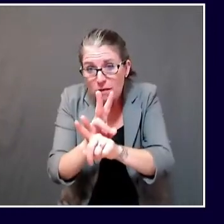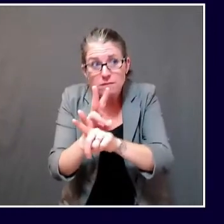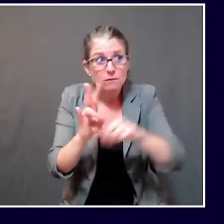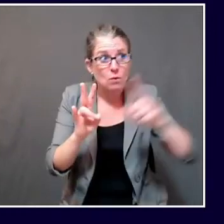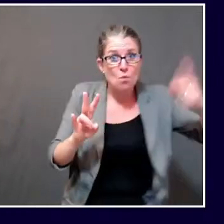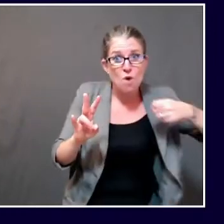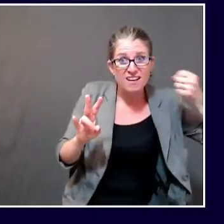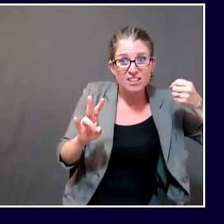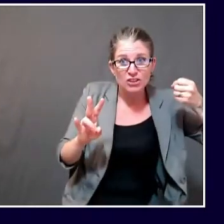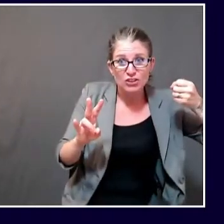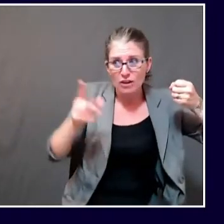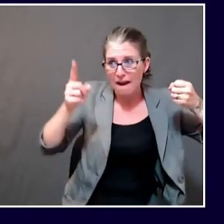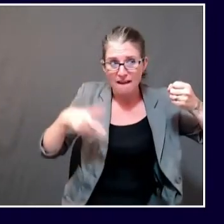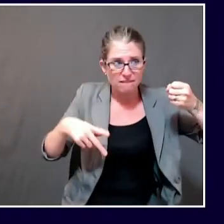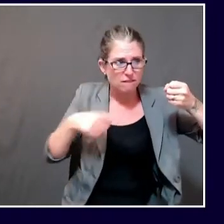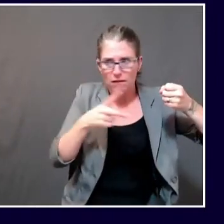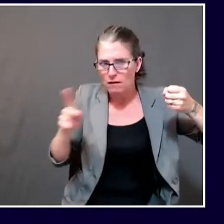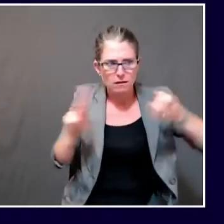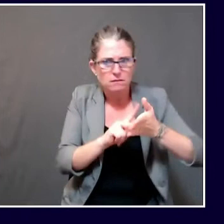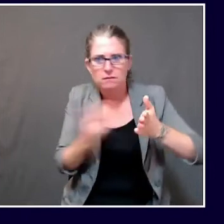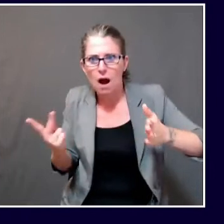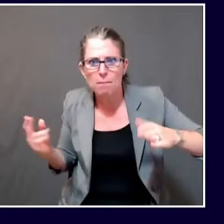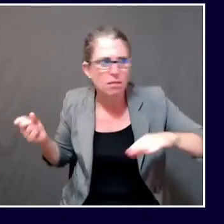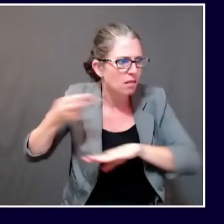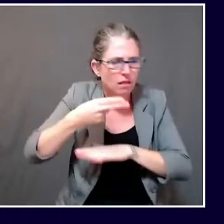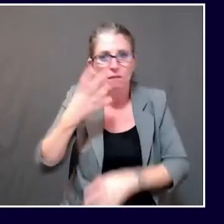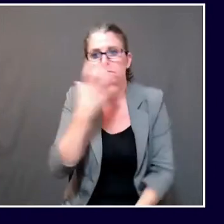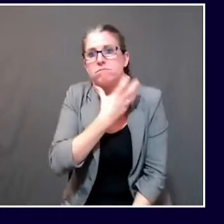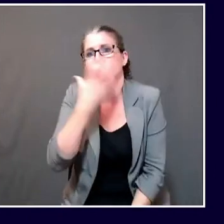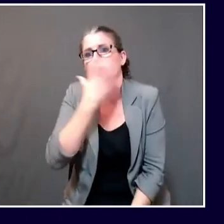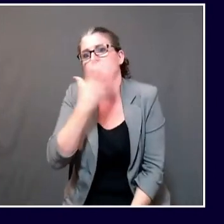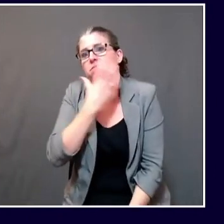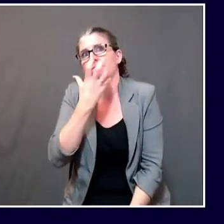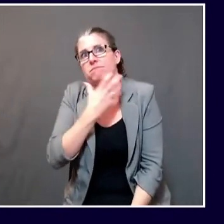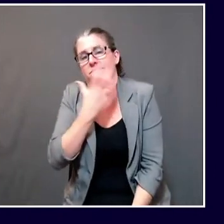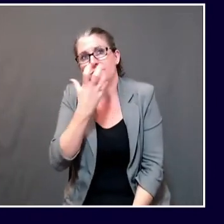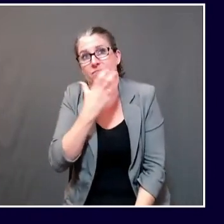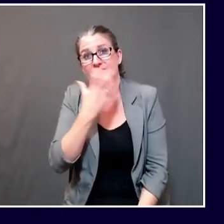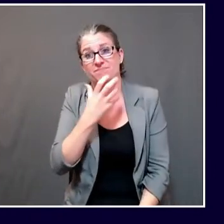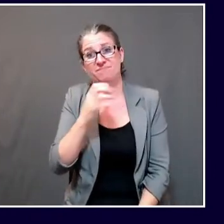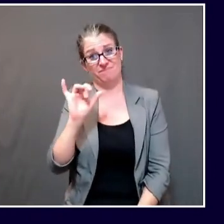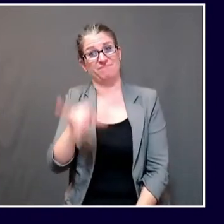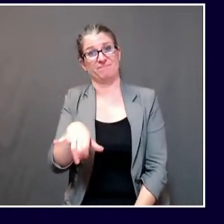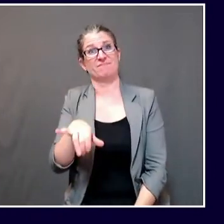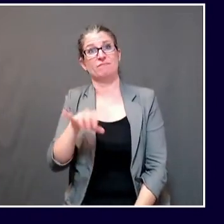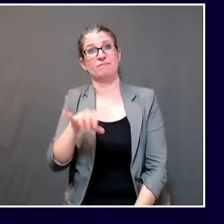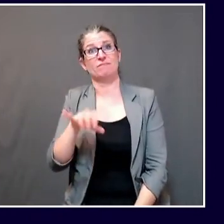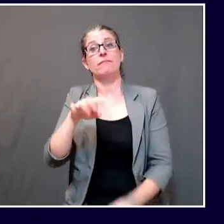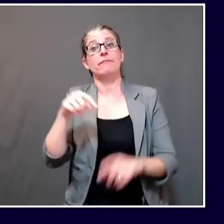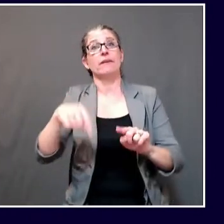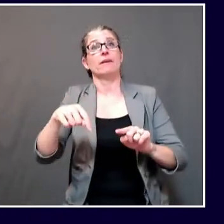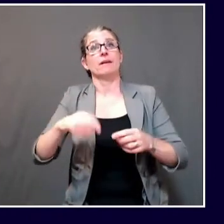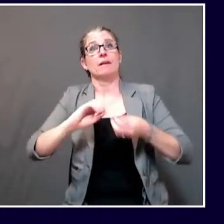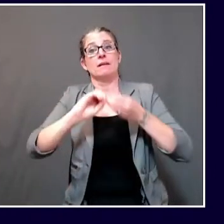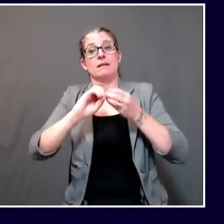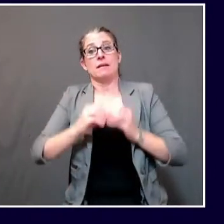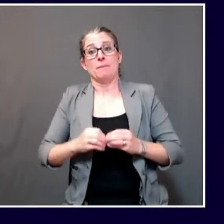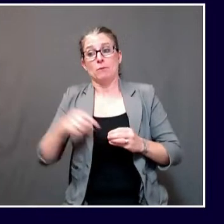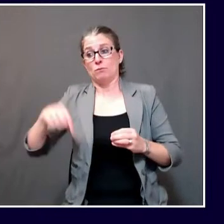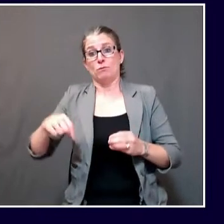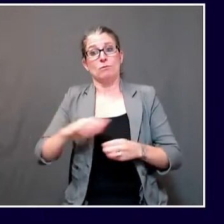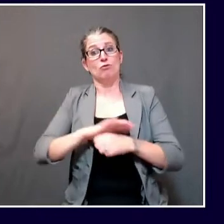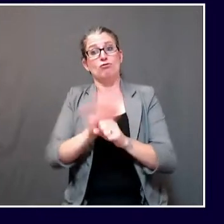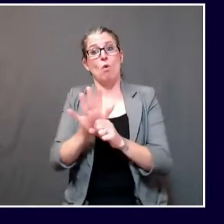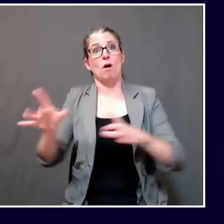But by the way, even though COVID-19 rates have risen, the rates of other infectious diseases haven't